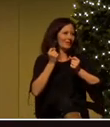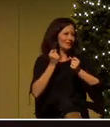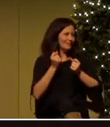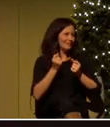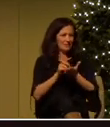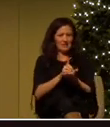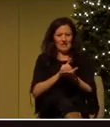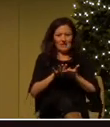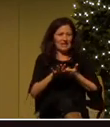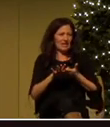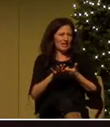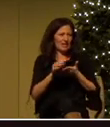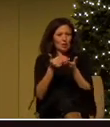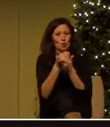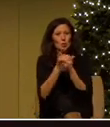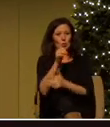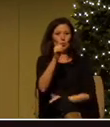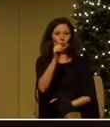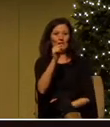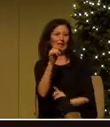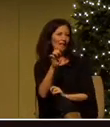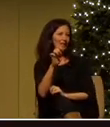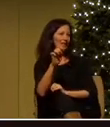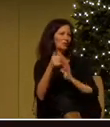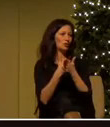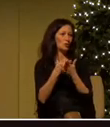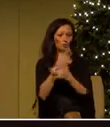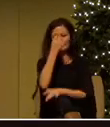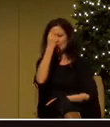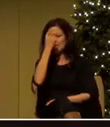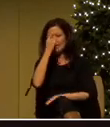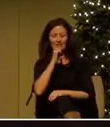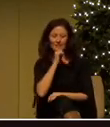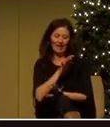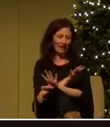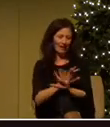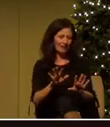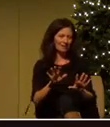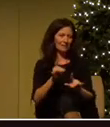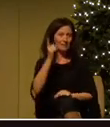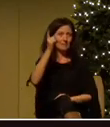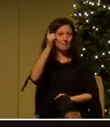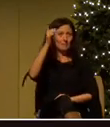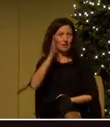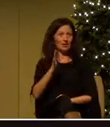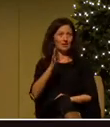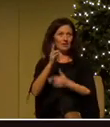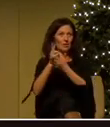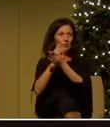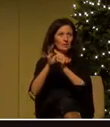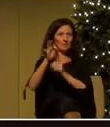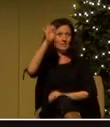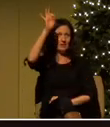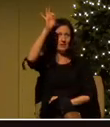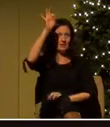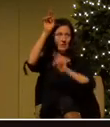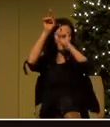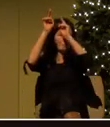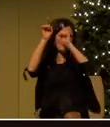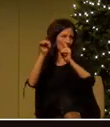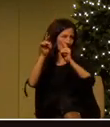cetera, New Age kind of stuff. No, it's not that at all. This is God. This is the Holy Spirit. This is a